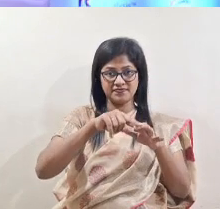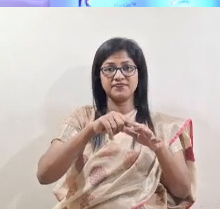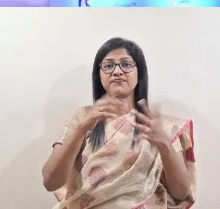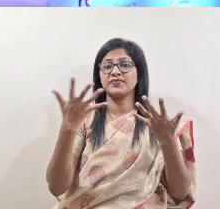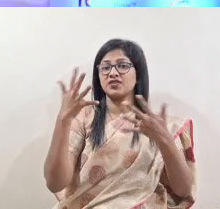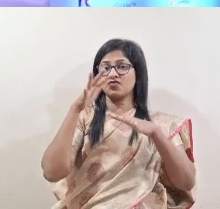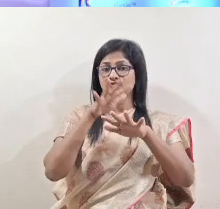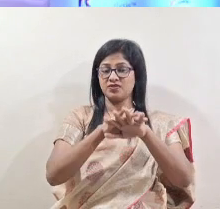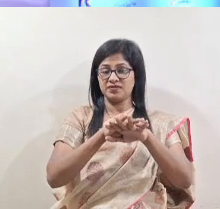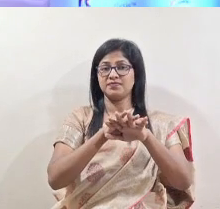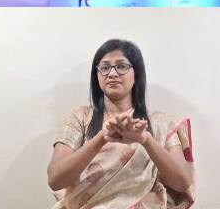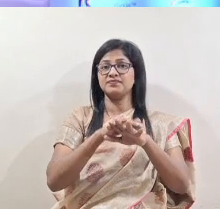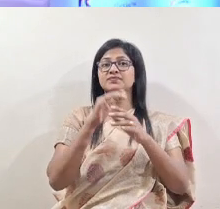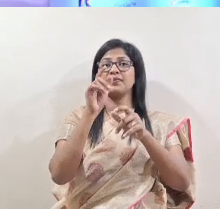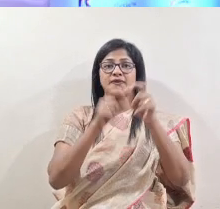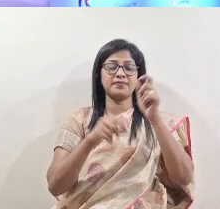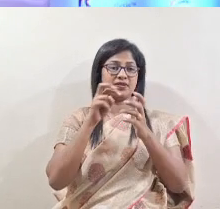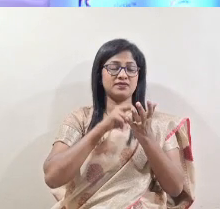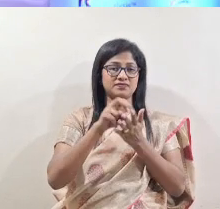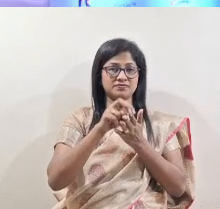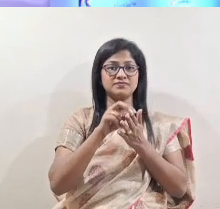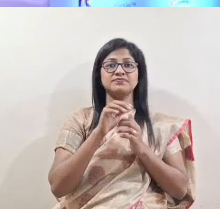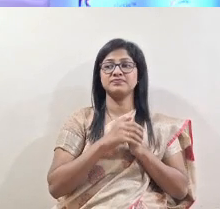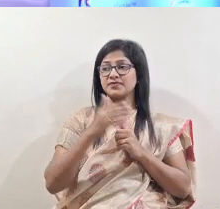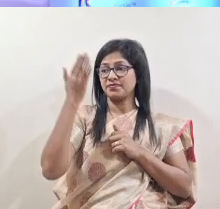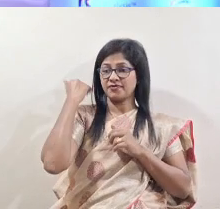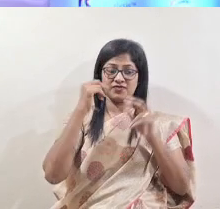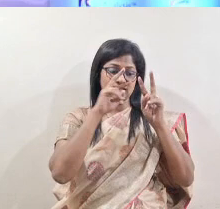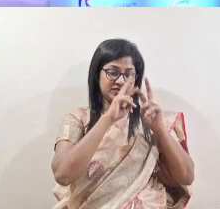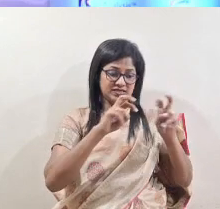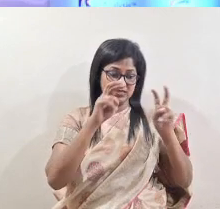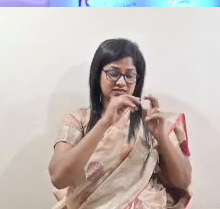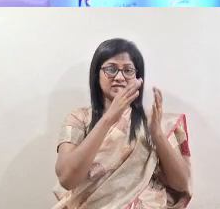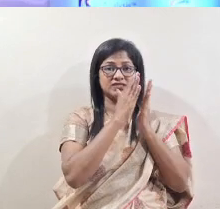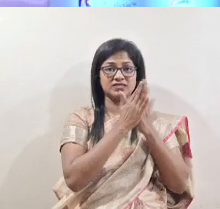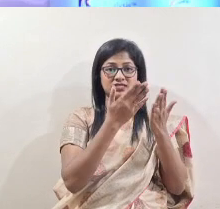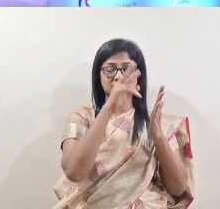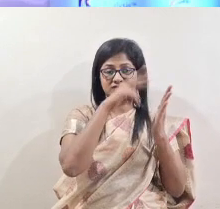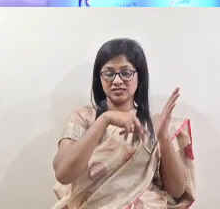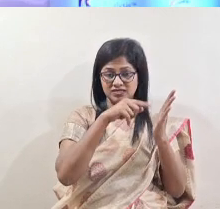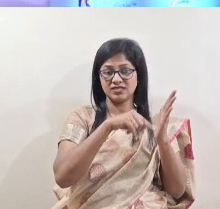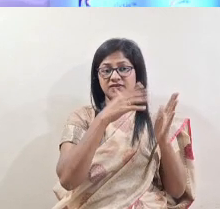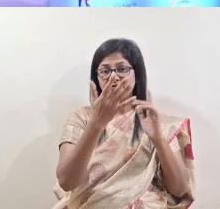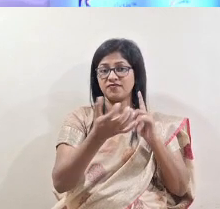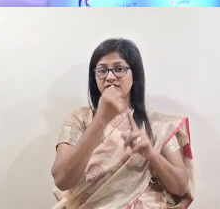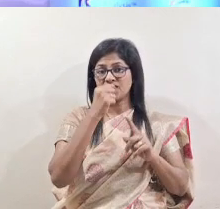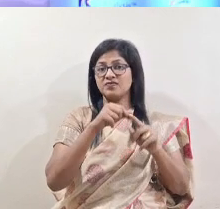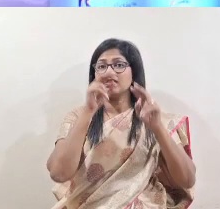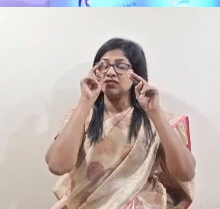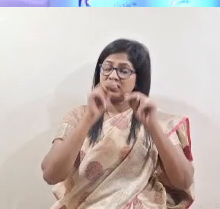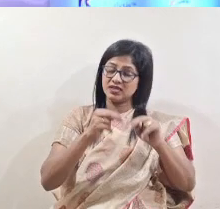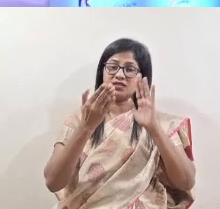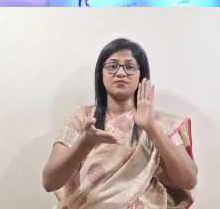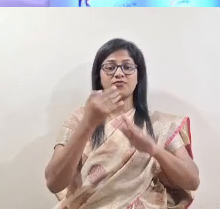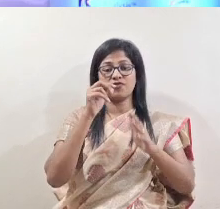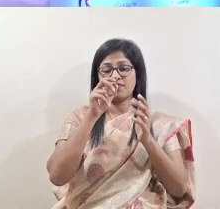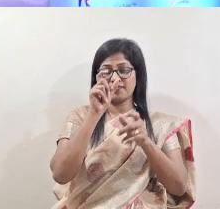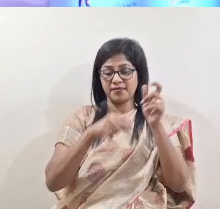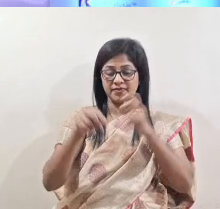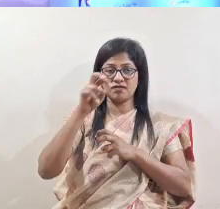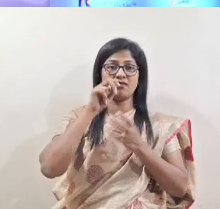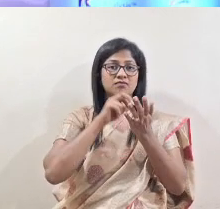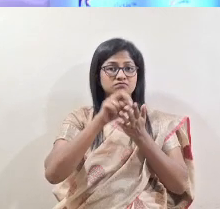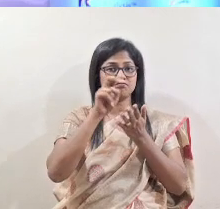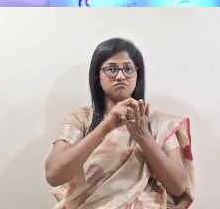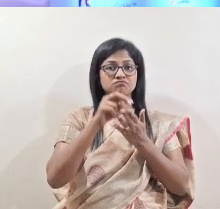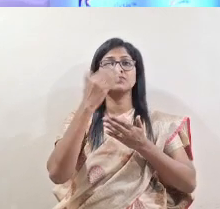the contribution of pedestrian in that. So as we did the literature study, we found that there is need to study pedestrian